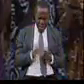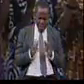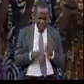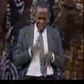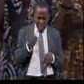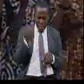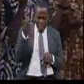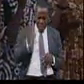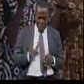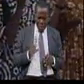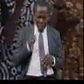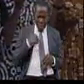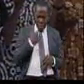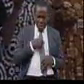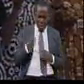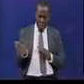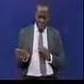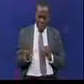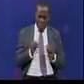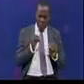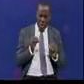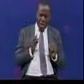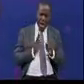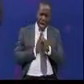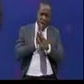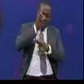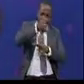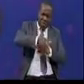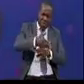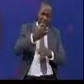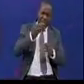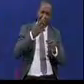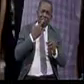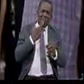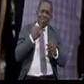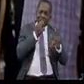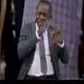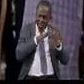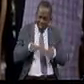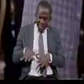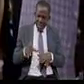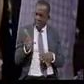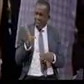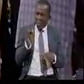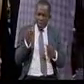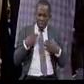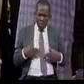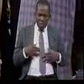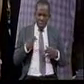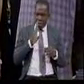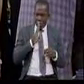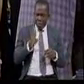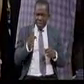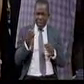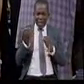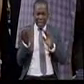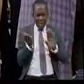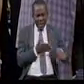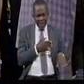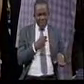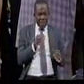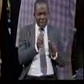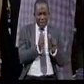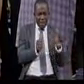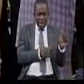Amen. Nobody here will be left behind. Amen. We as the people